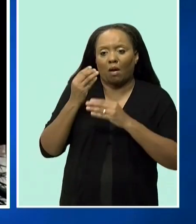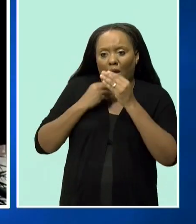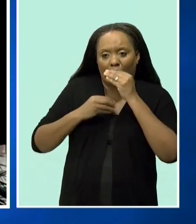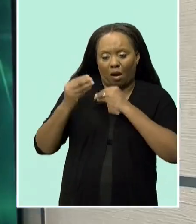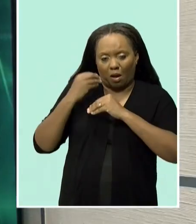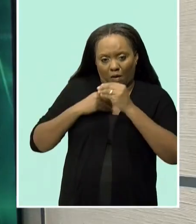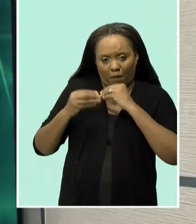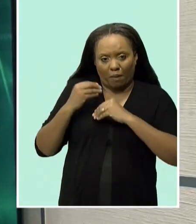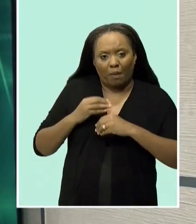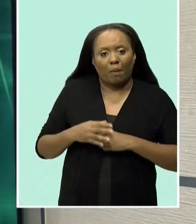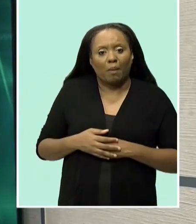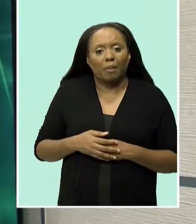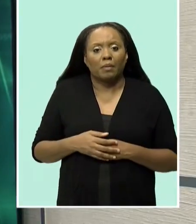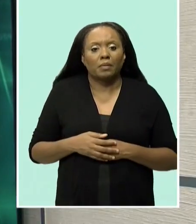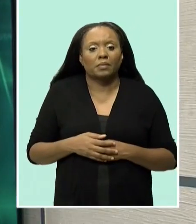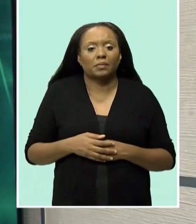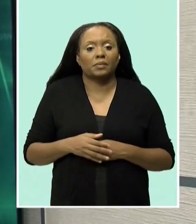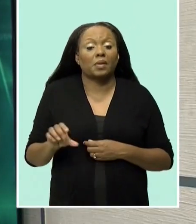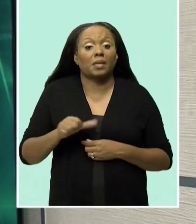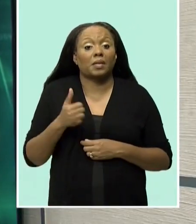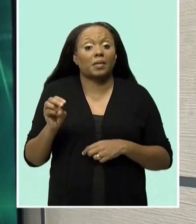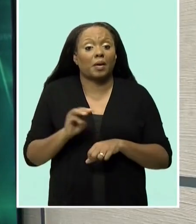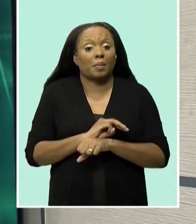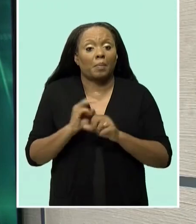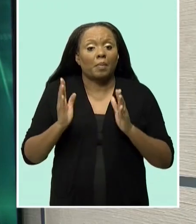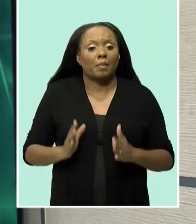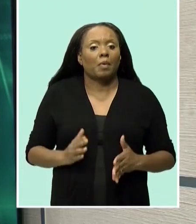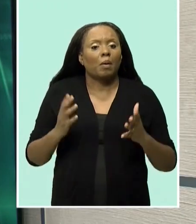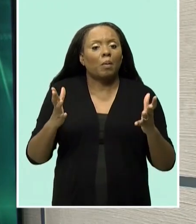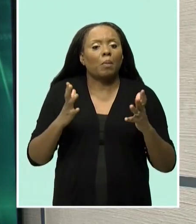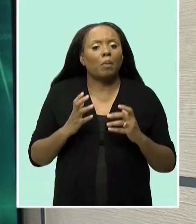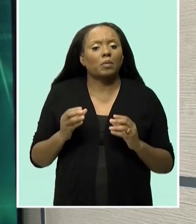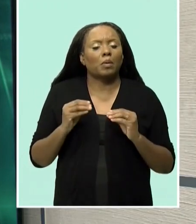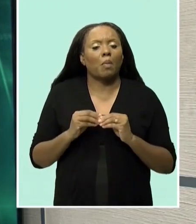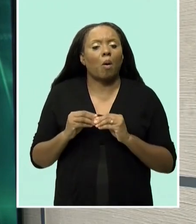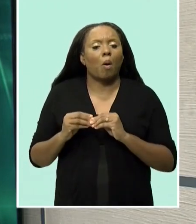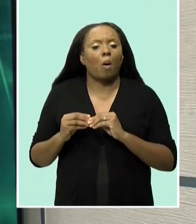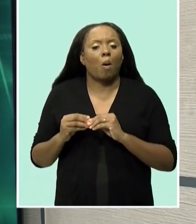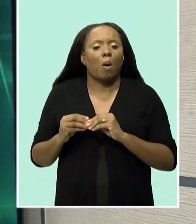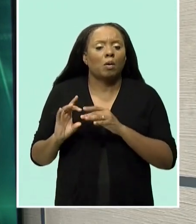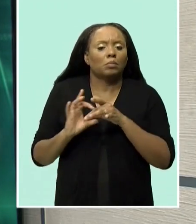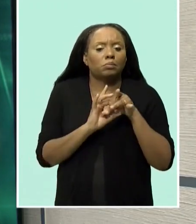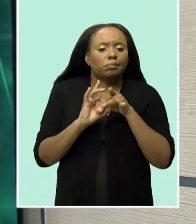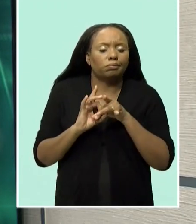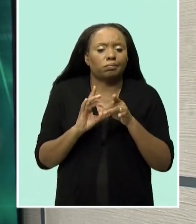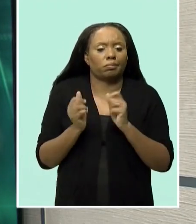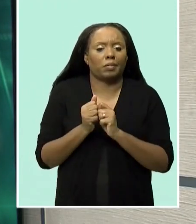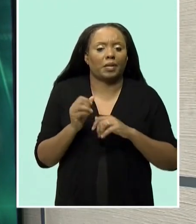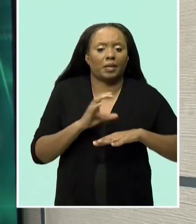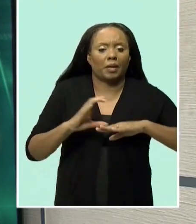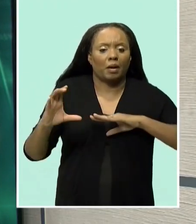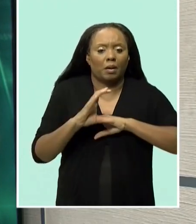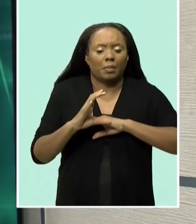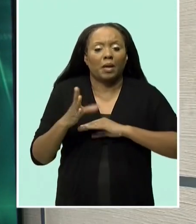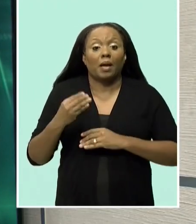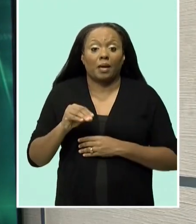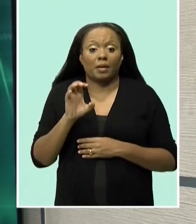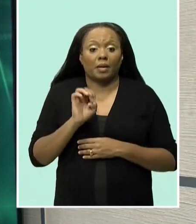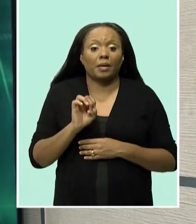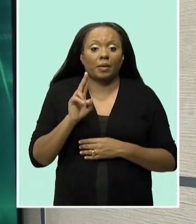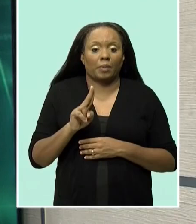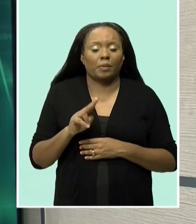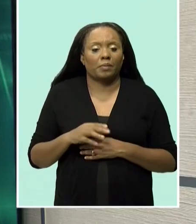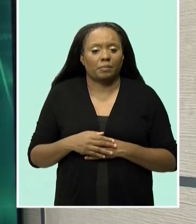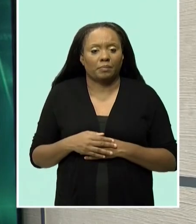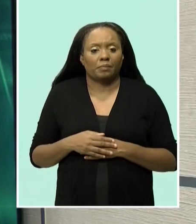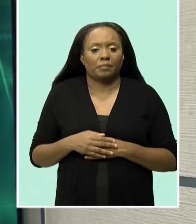insecurity. And Minister of State in the Ministry of Energy and Business, Sandra Husbands, is calling for a deepening of multilateralism between the